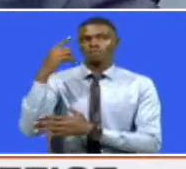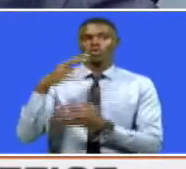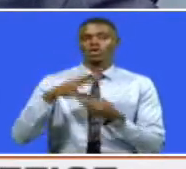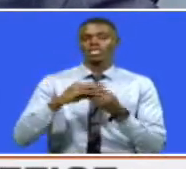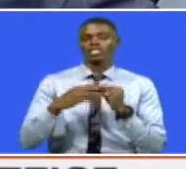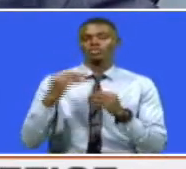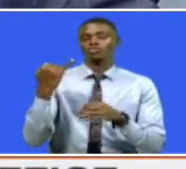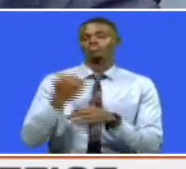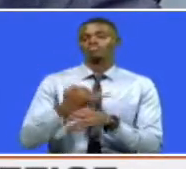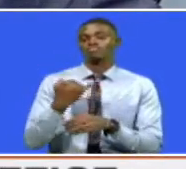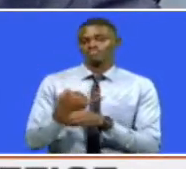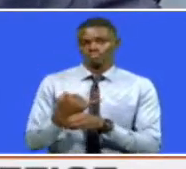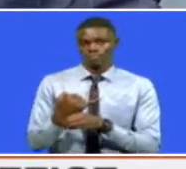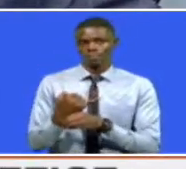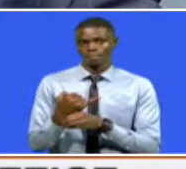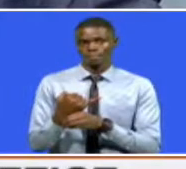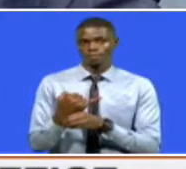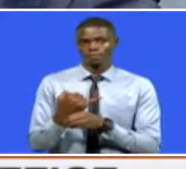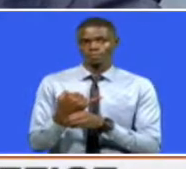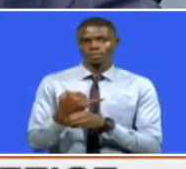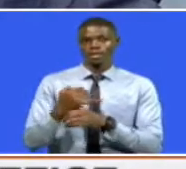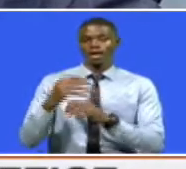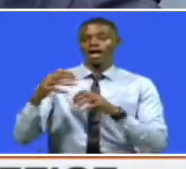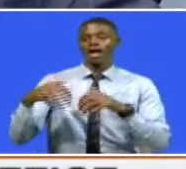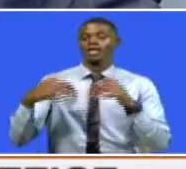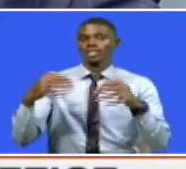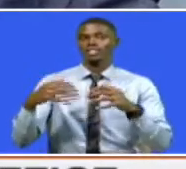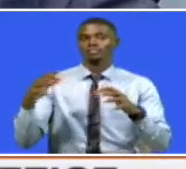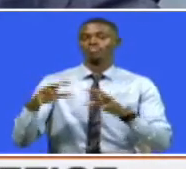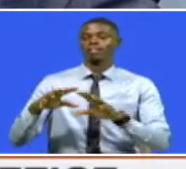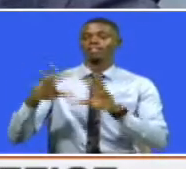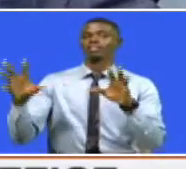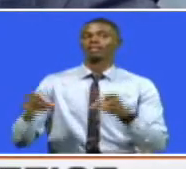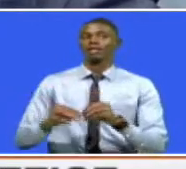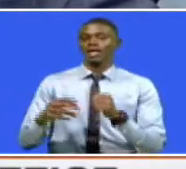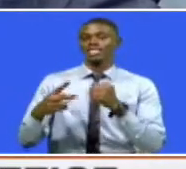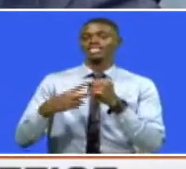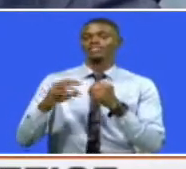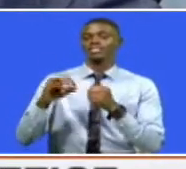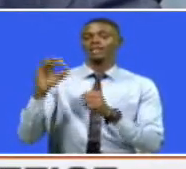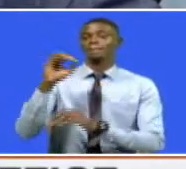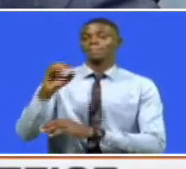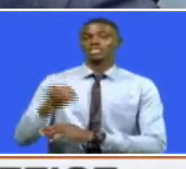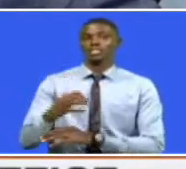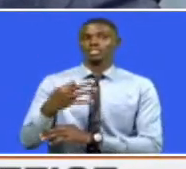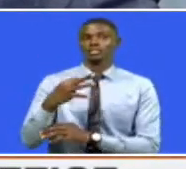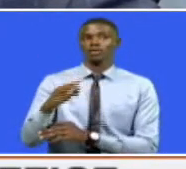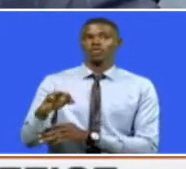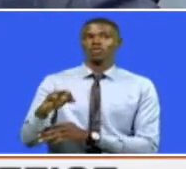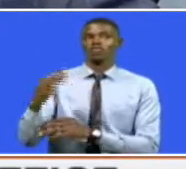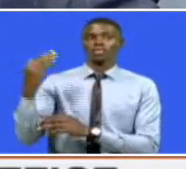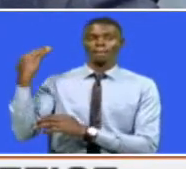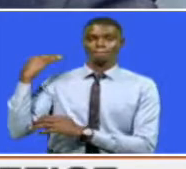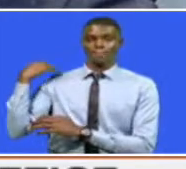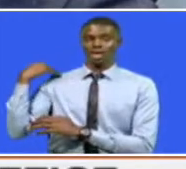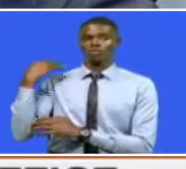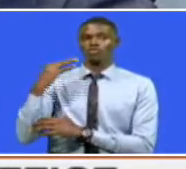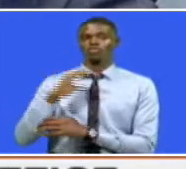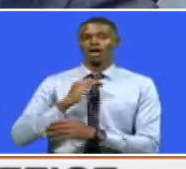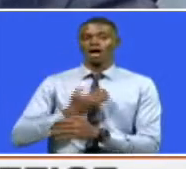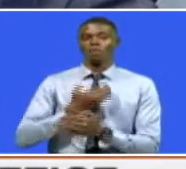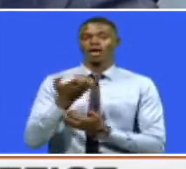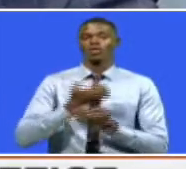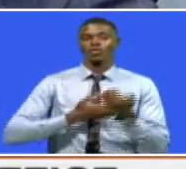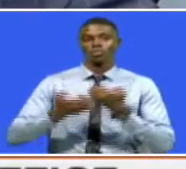creation of jobs. Agriculture constitutes 70% of the backbone of our economy. Mm-hmm. So